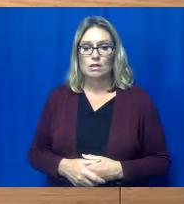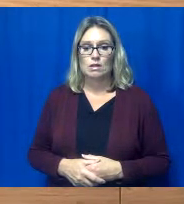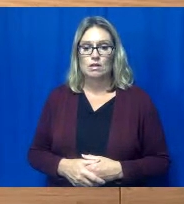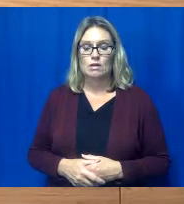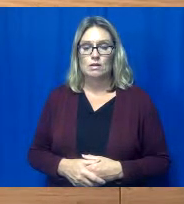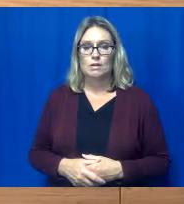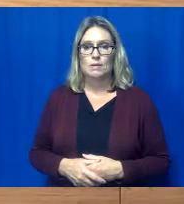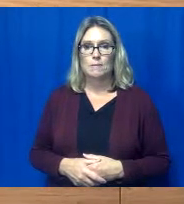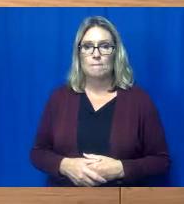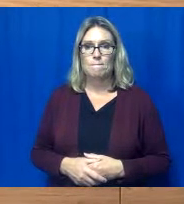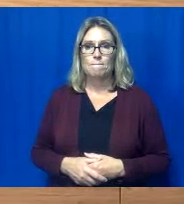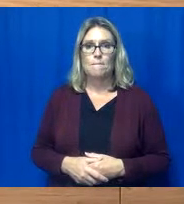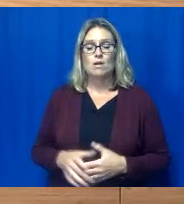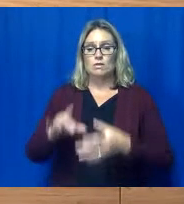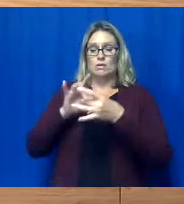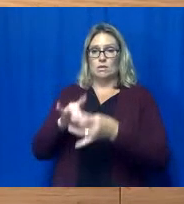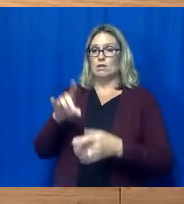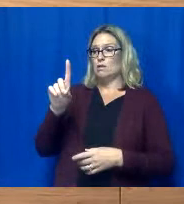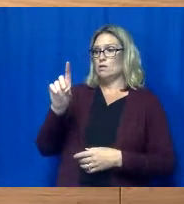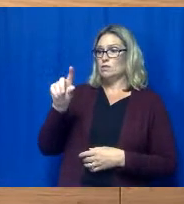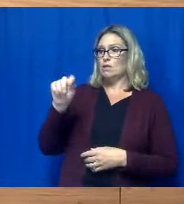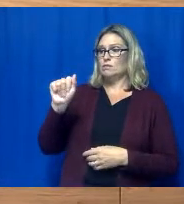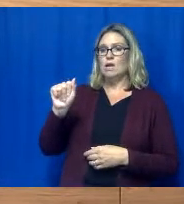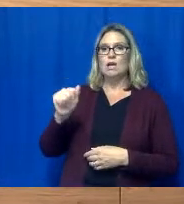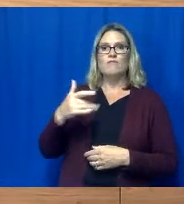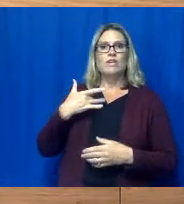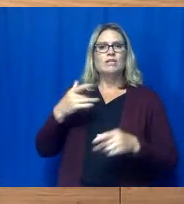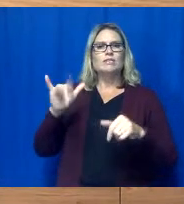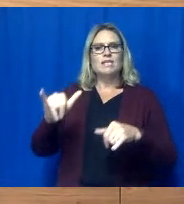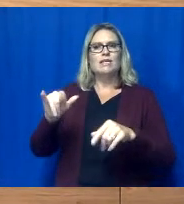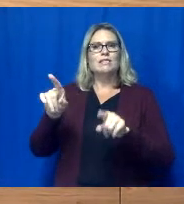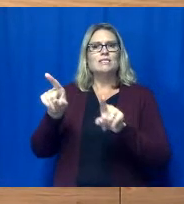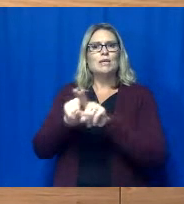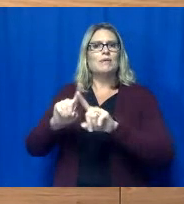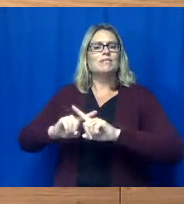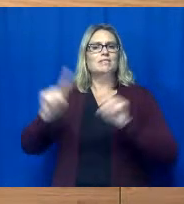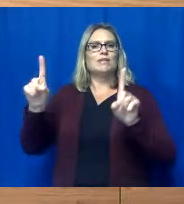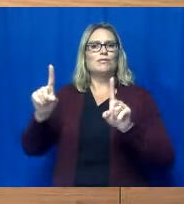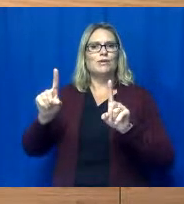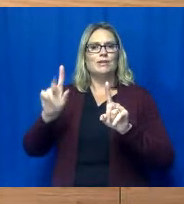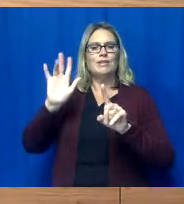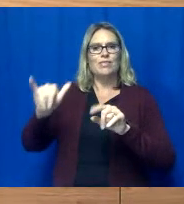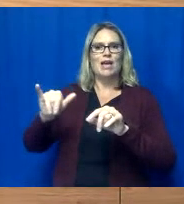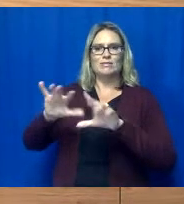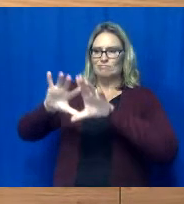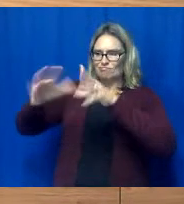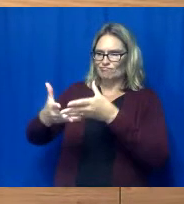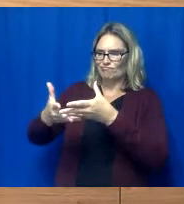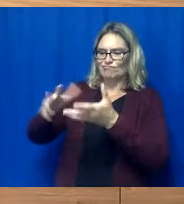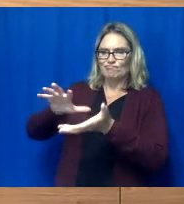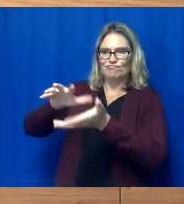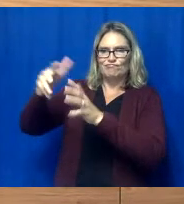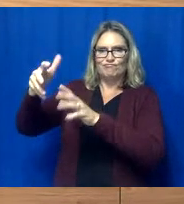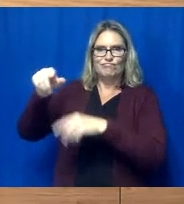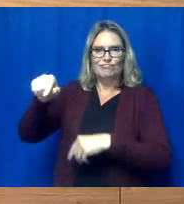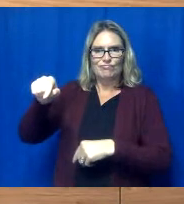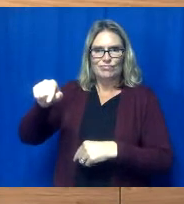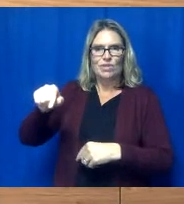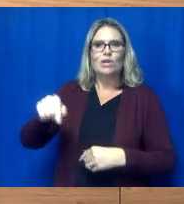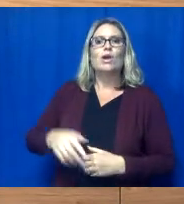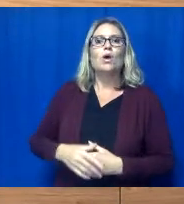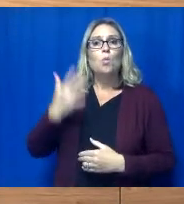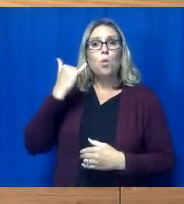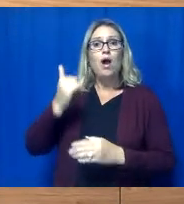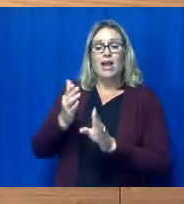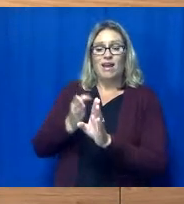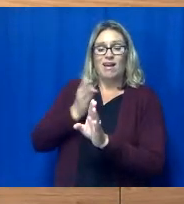this is almost like a new pandemic or a sort of a second phase of it, because the earlier variants all